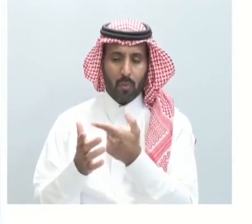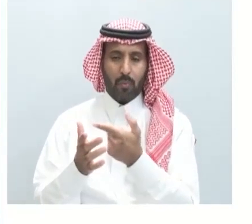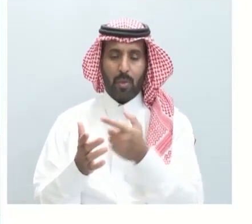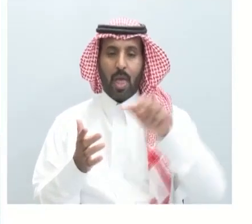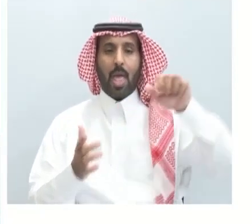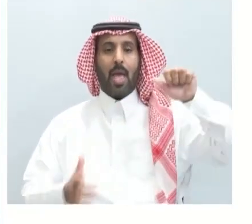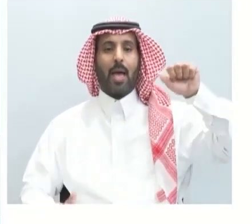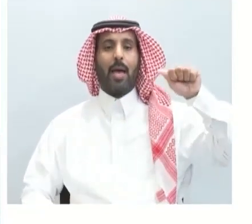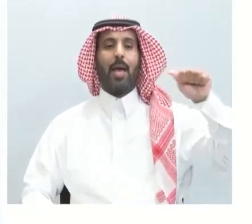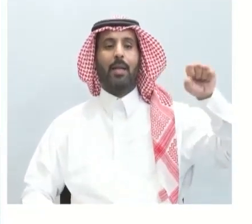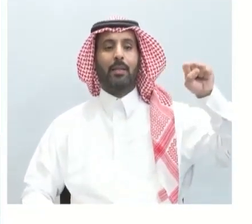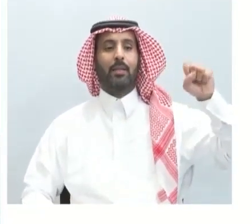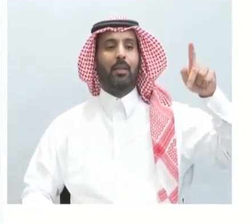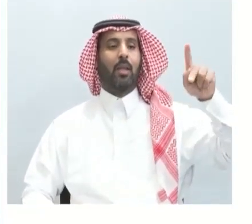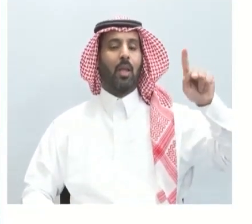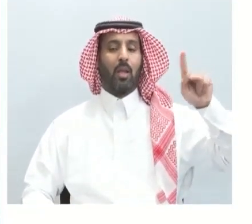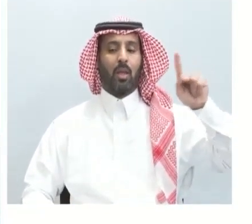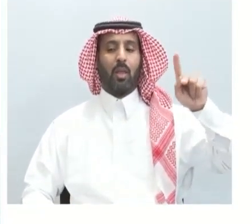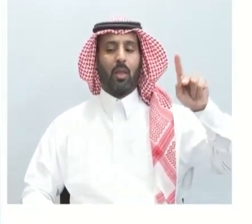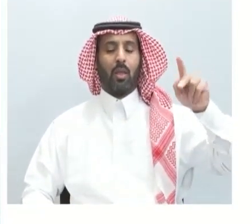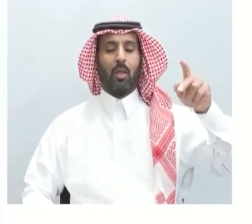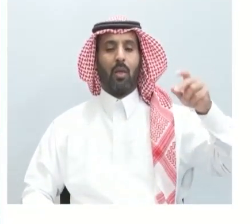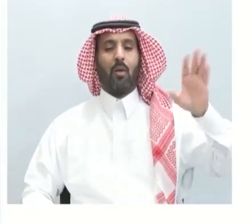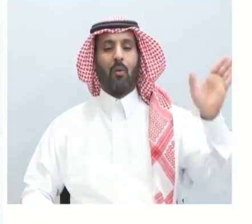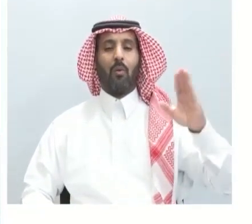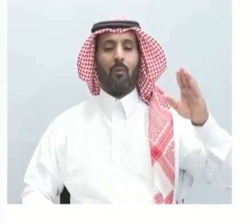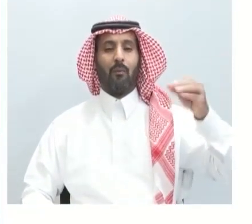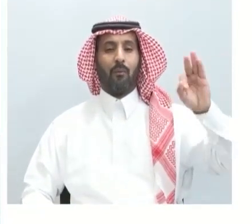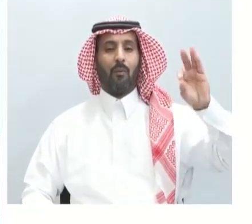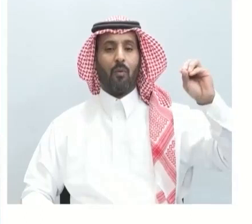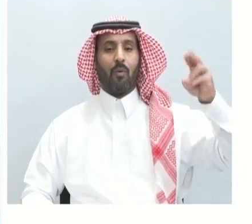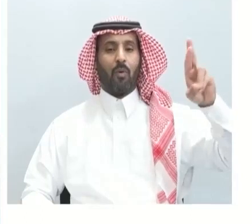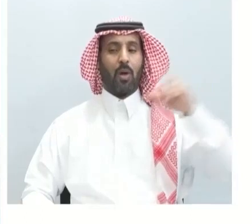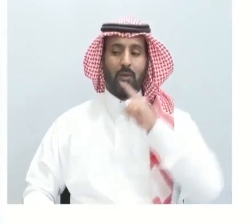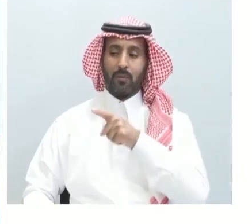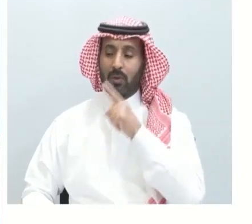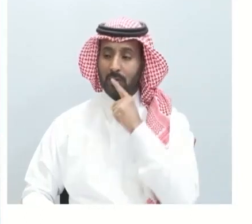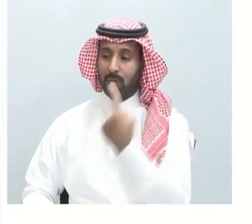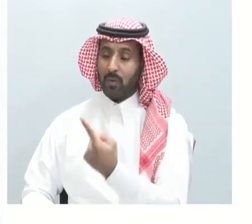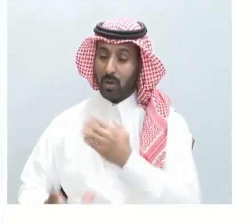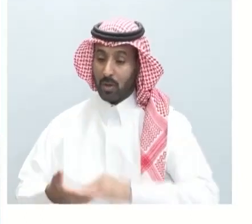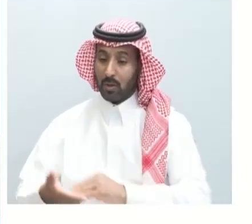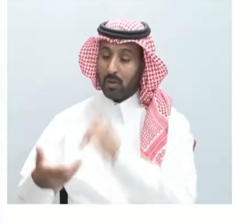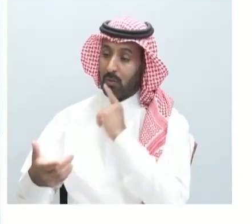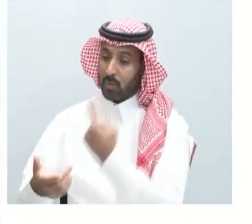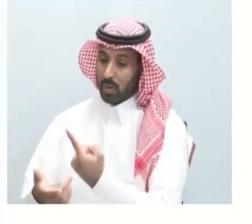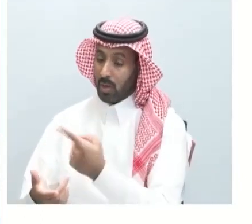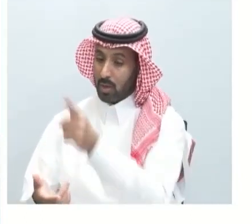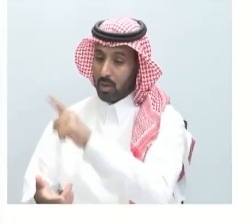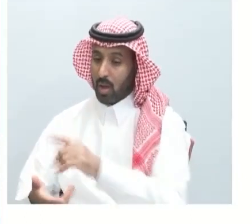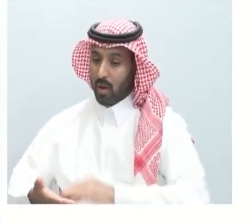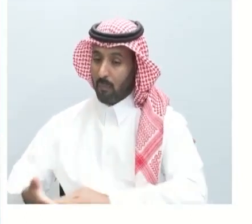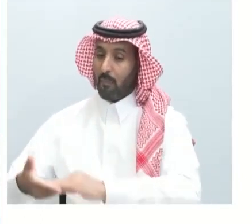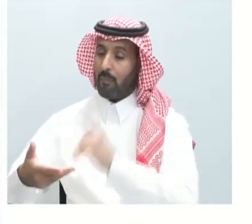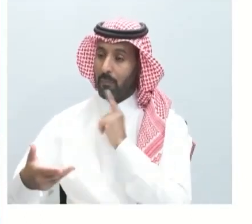for we need to ask for some help we need to ask for some help when we want some help you say I'm